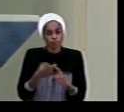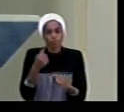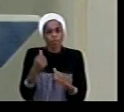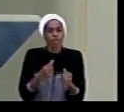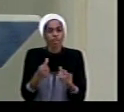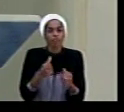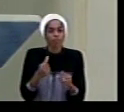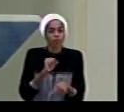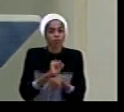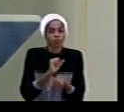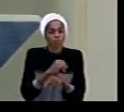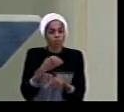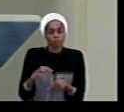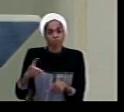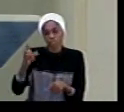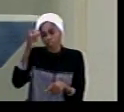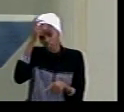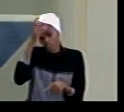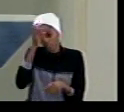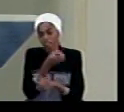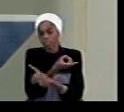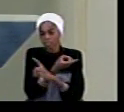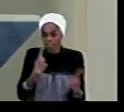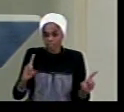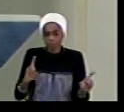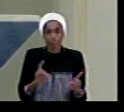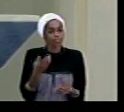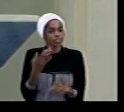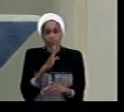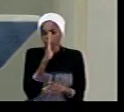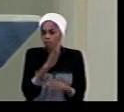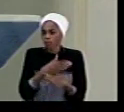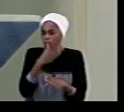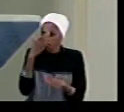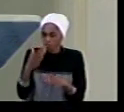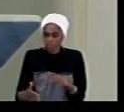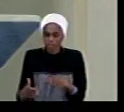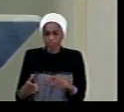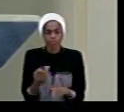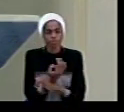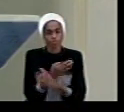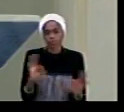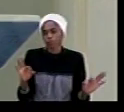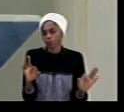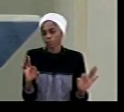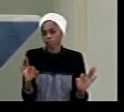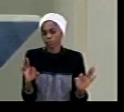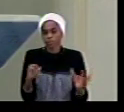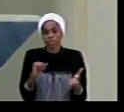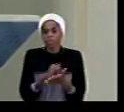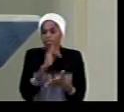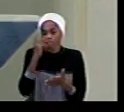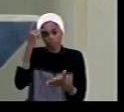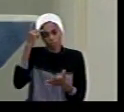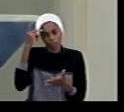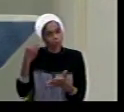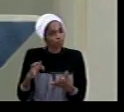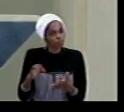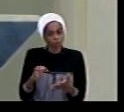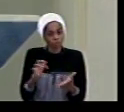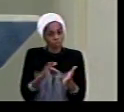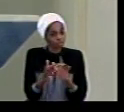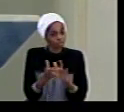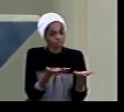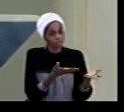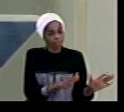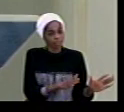the devil. Deliverance. There will be total freedom. That's the purpose of Christ's death.